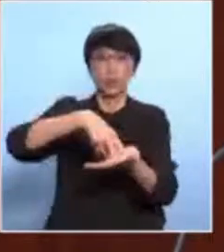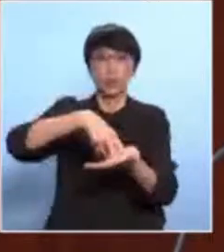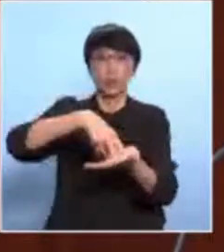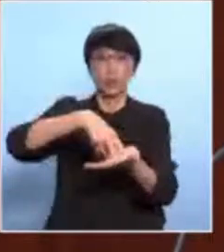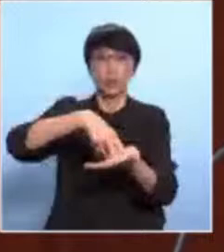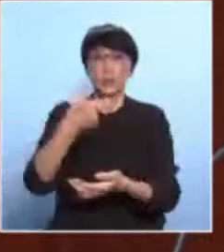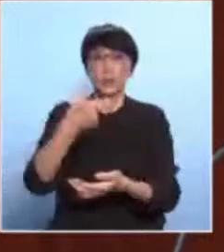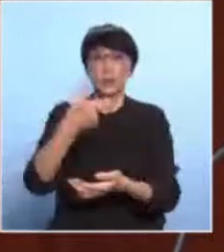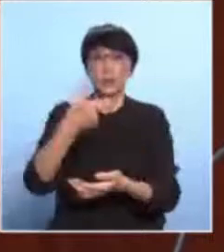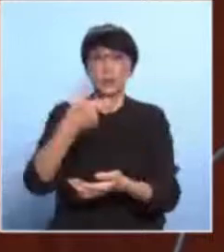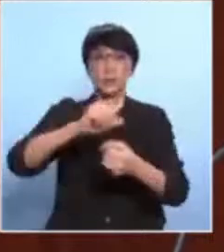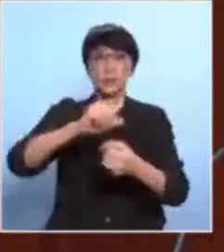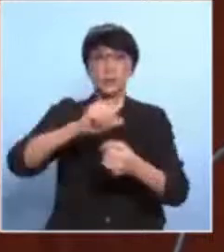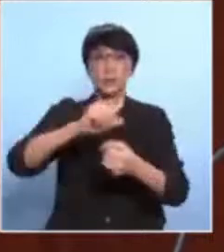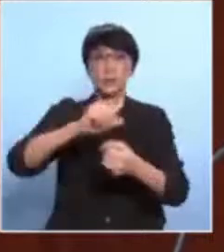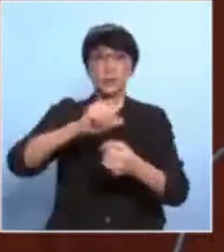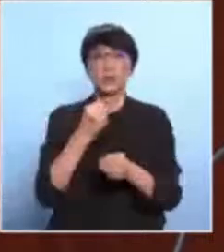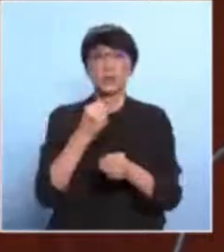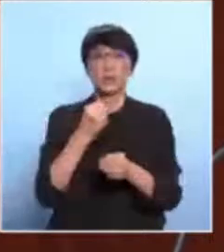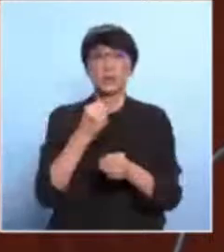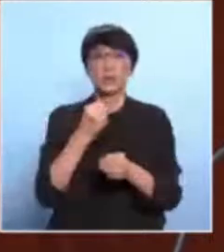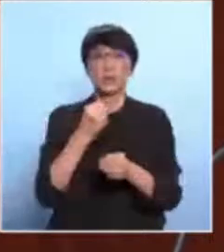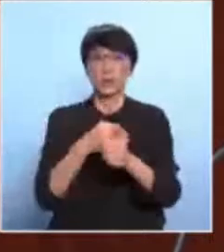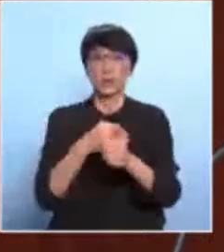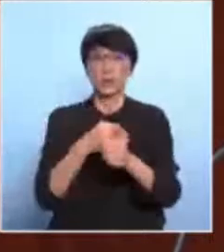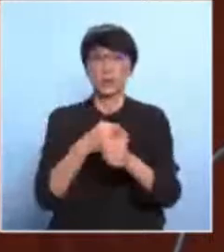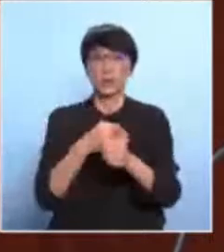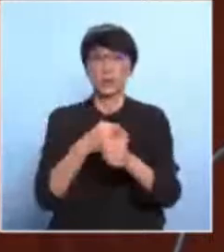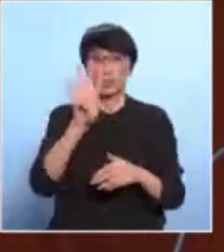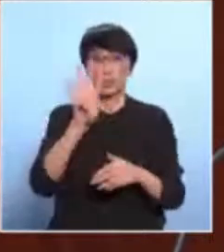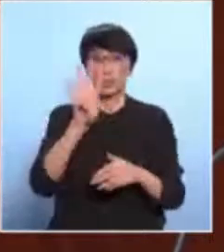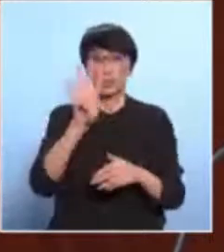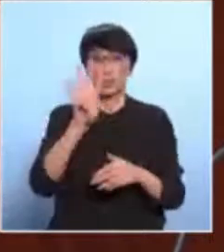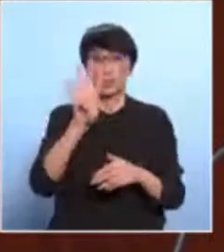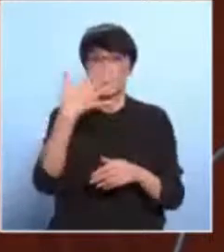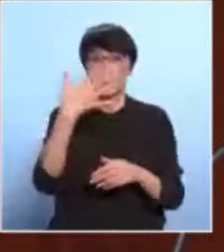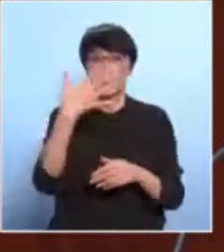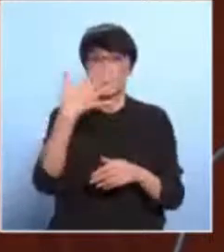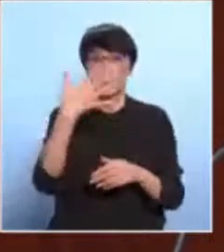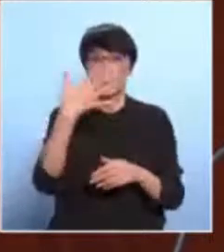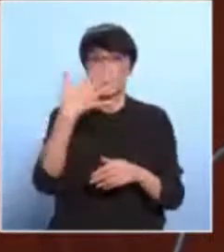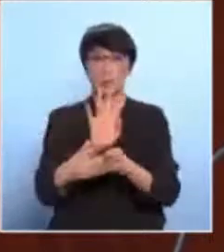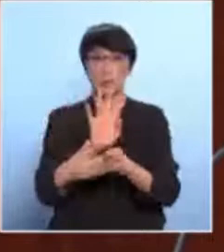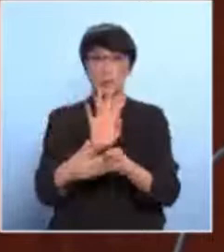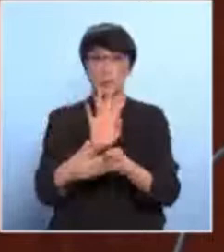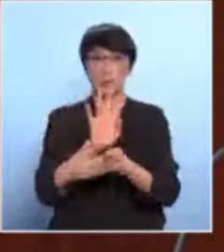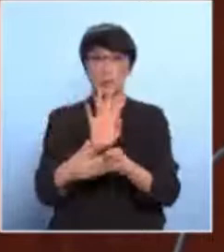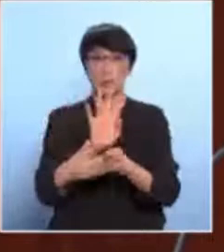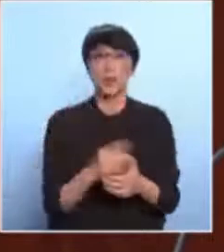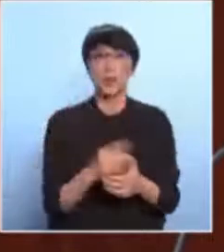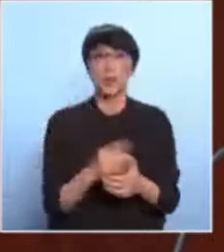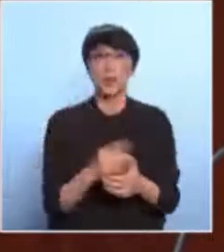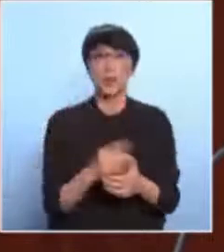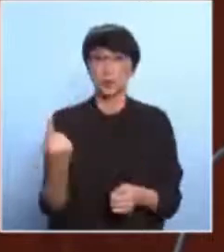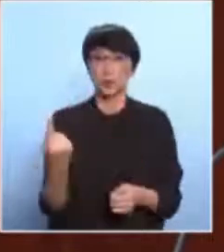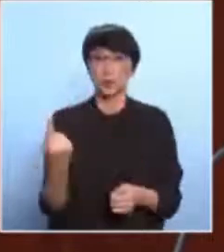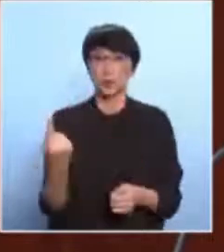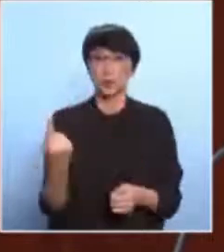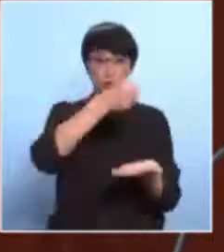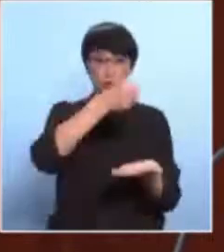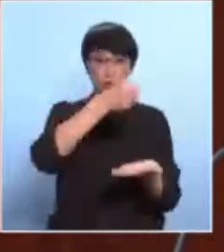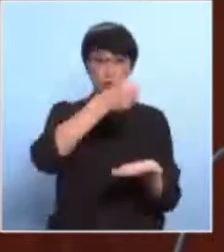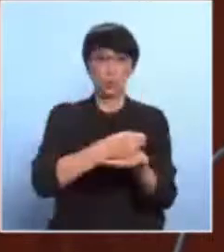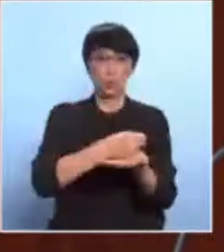apprenticeship scheme. The VTC will, for a period of 3 years starting from the 2024-25 academic year, provide